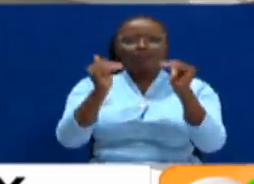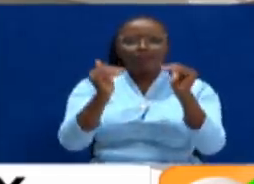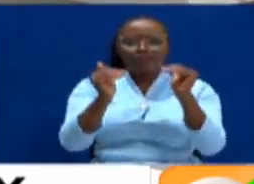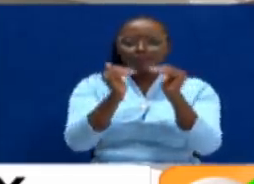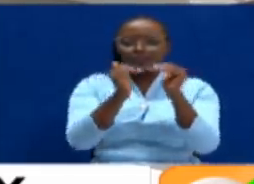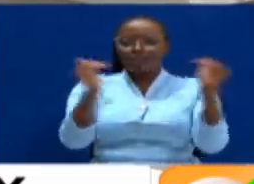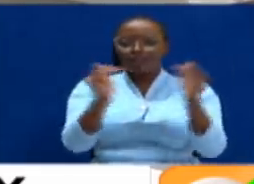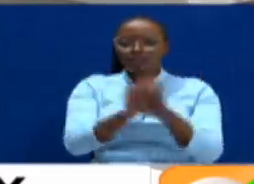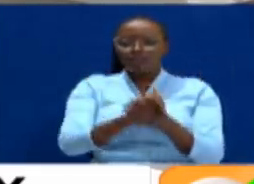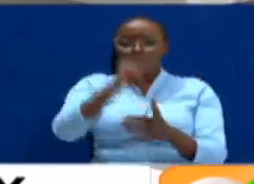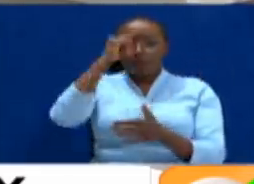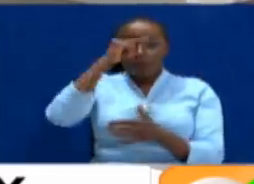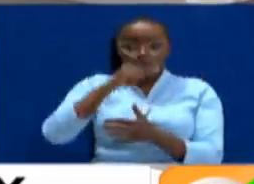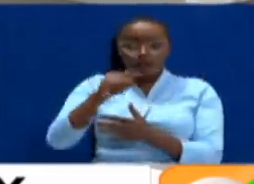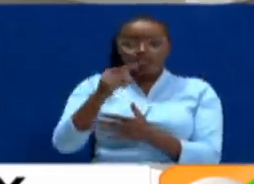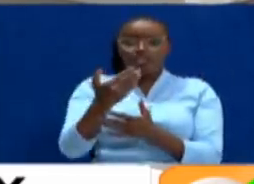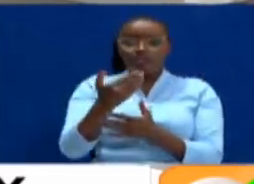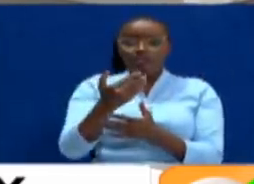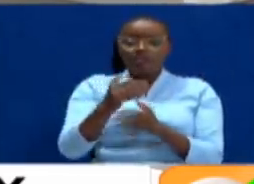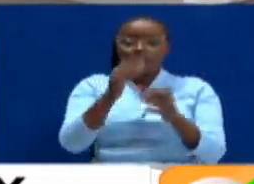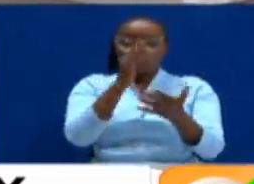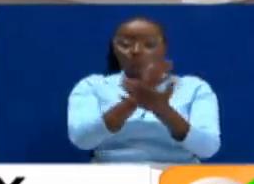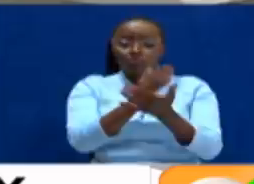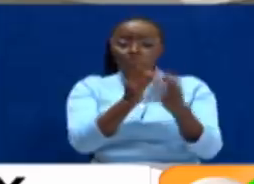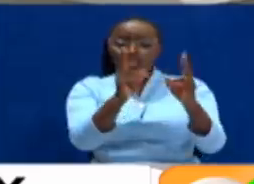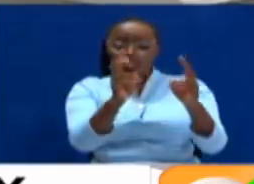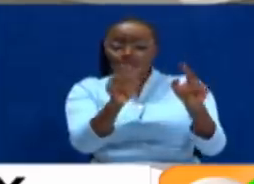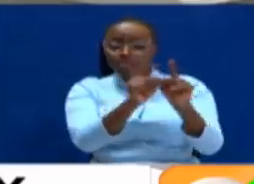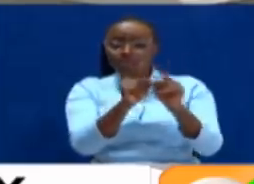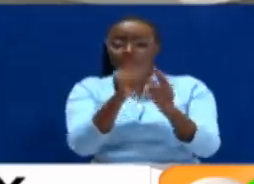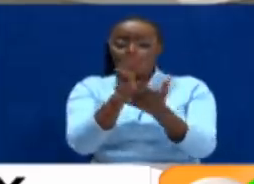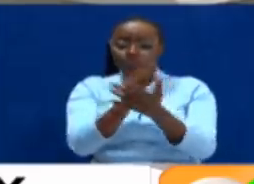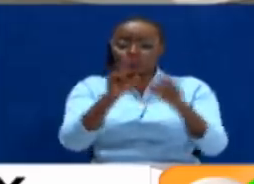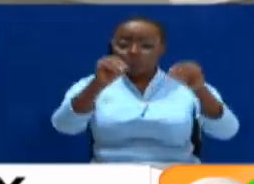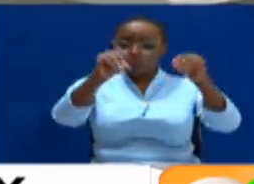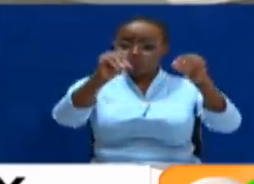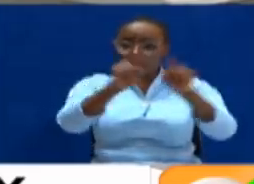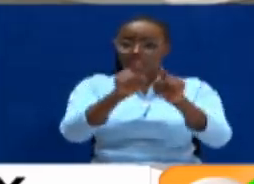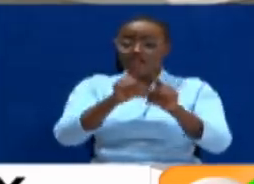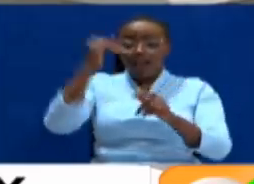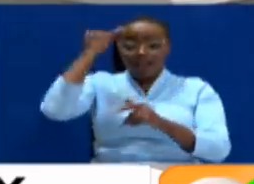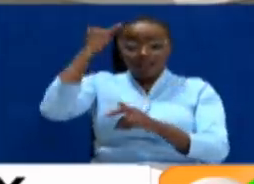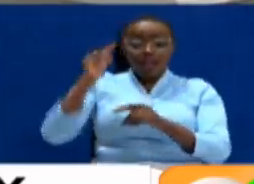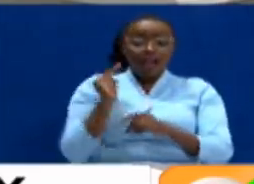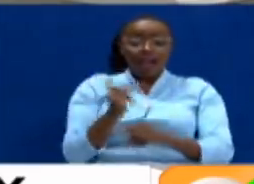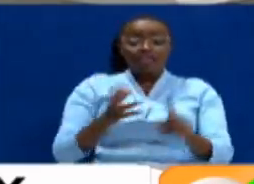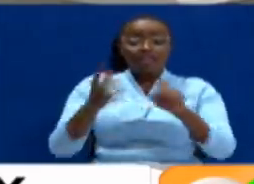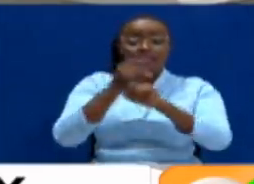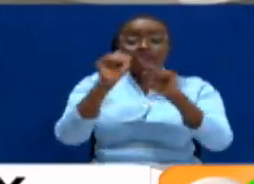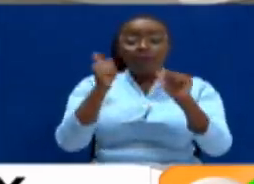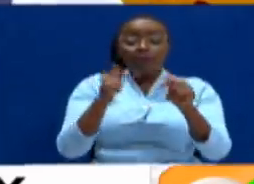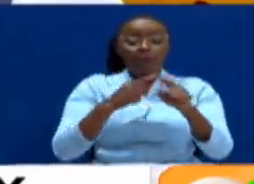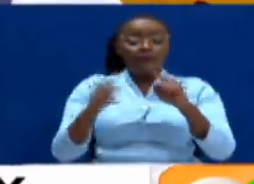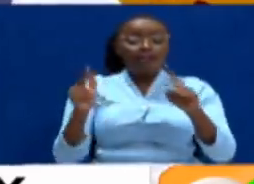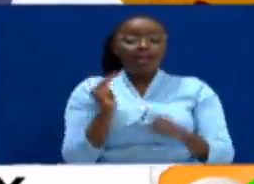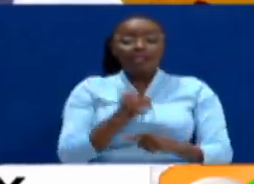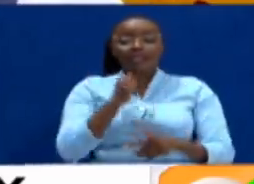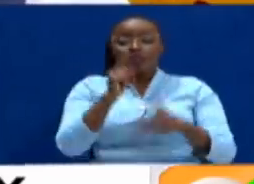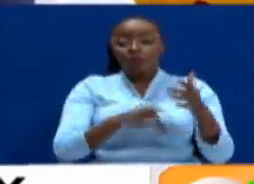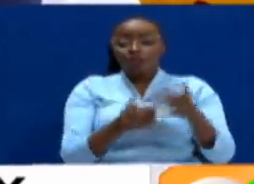is policy, real issues, substance, ideology. We are not there yet. What we have